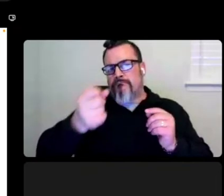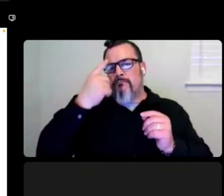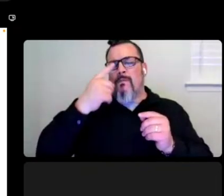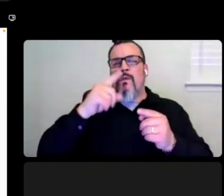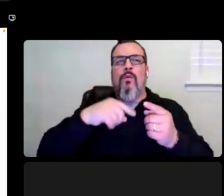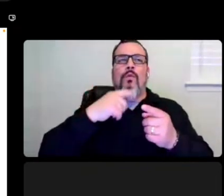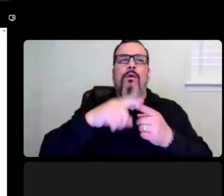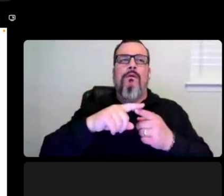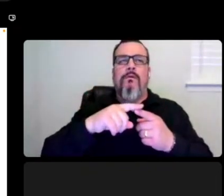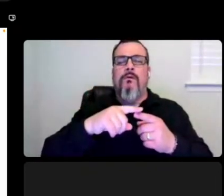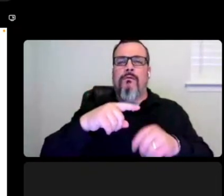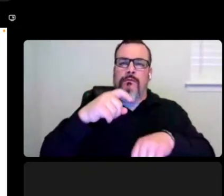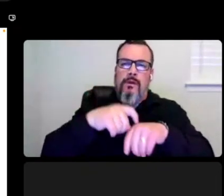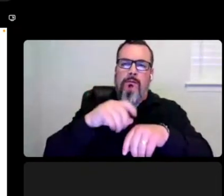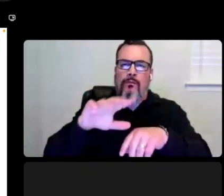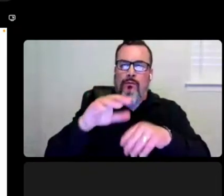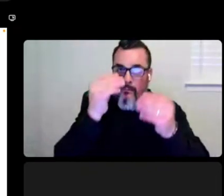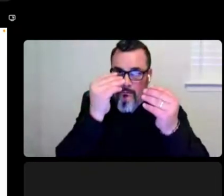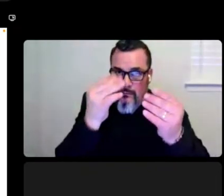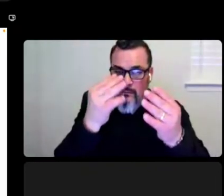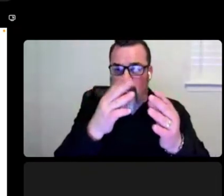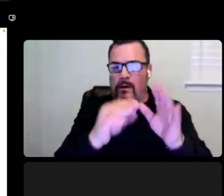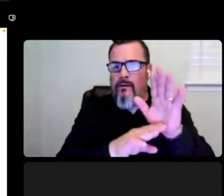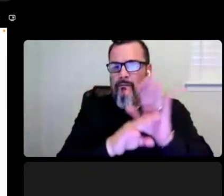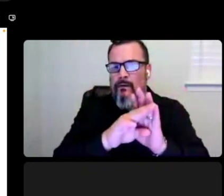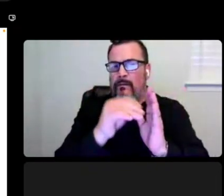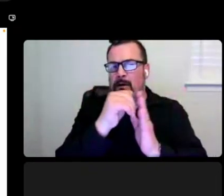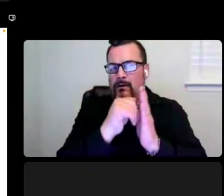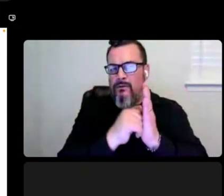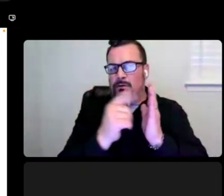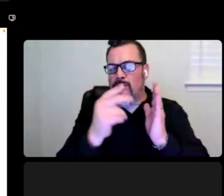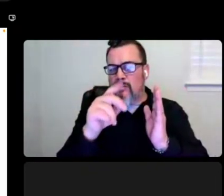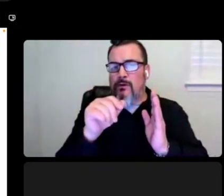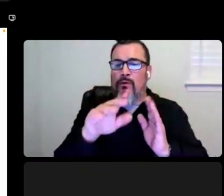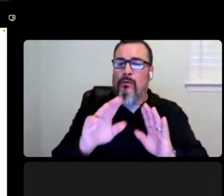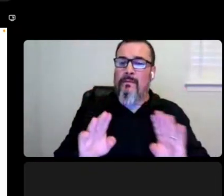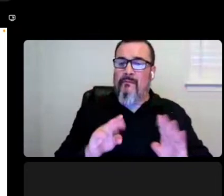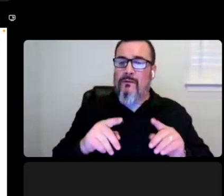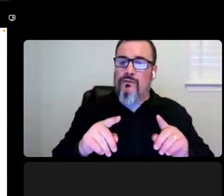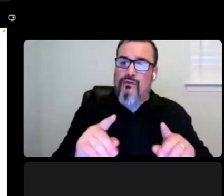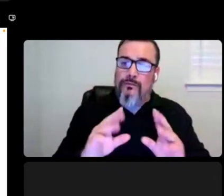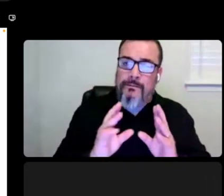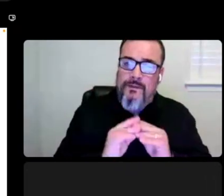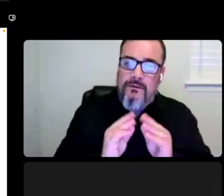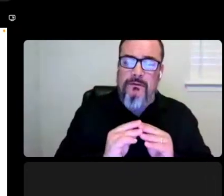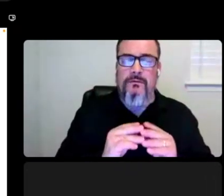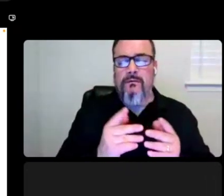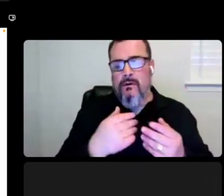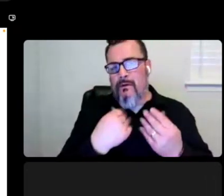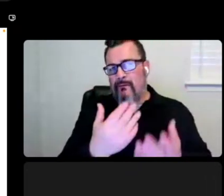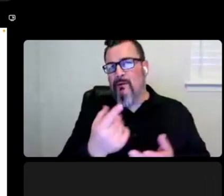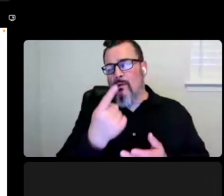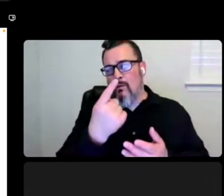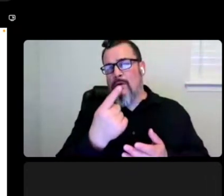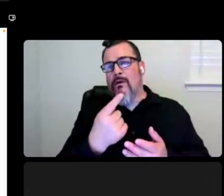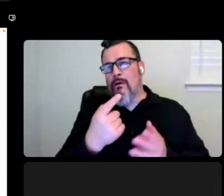to your input in developing a board agenda, your behavior during a board meeting. I'll give you one that